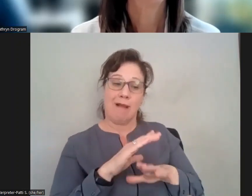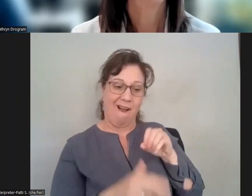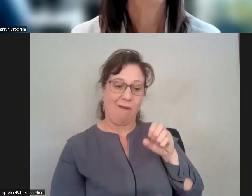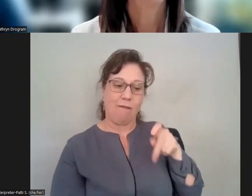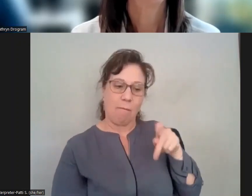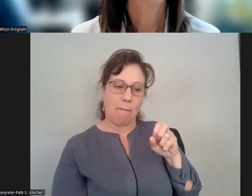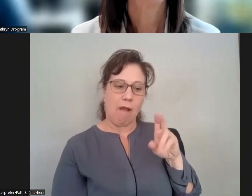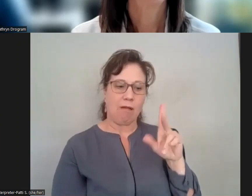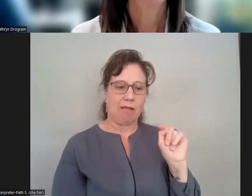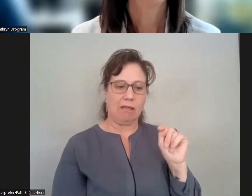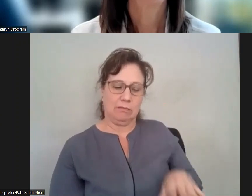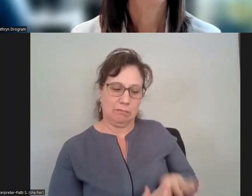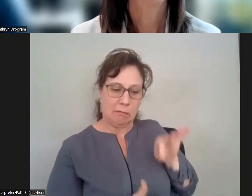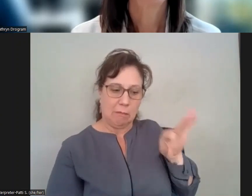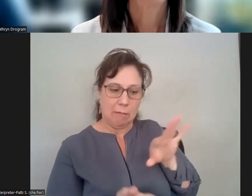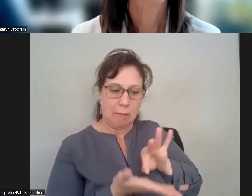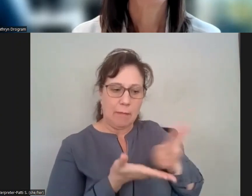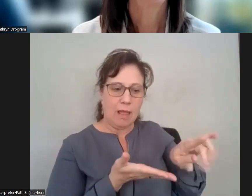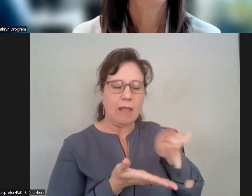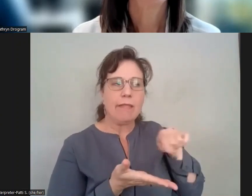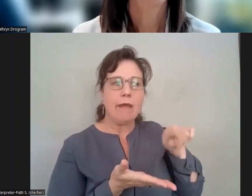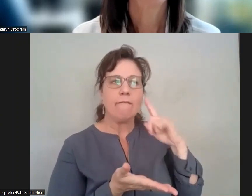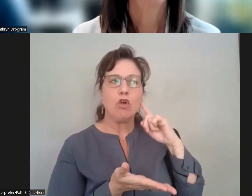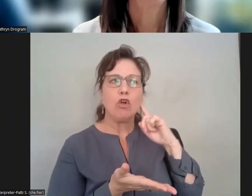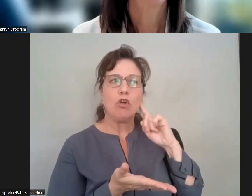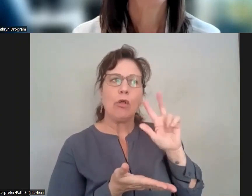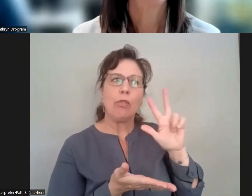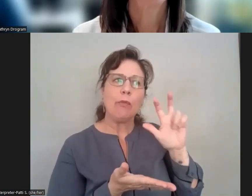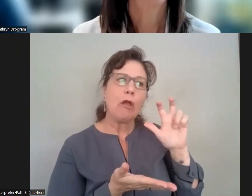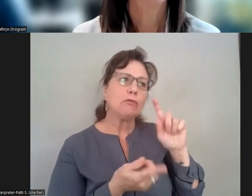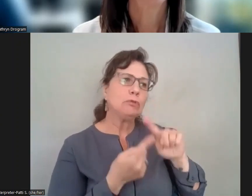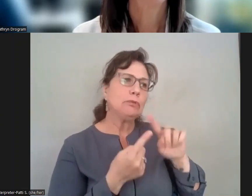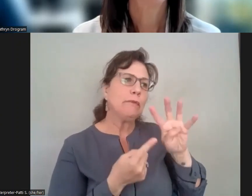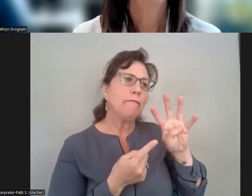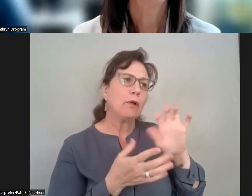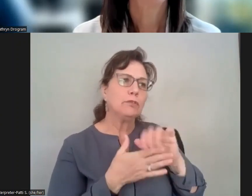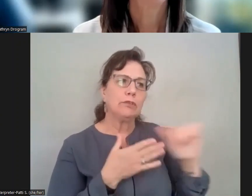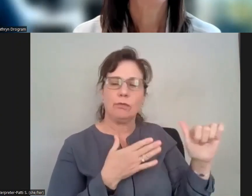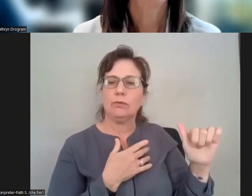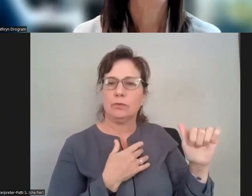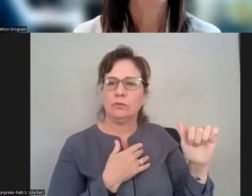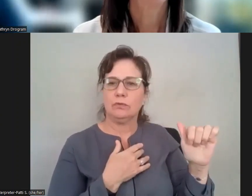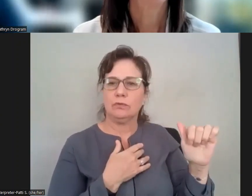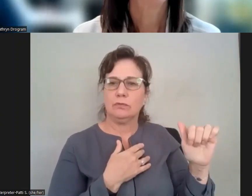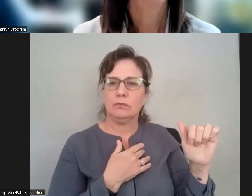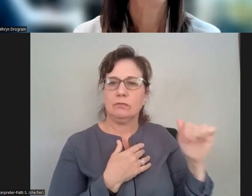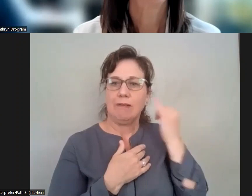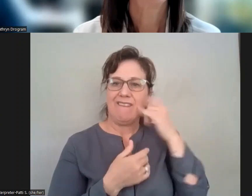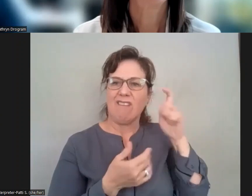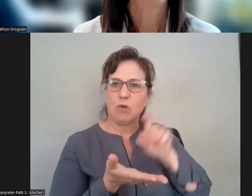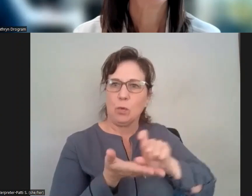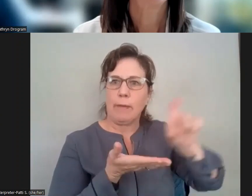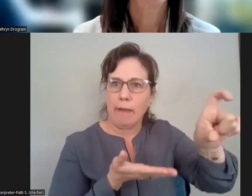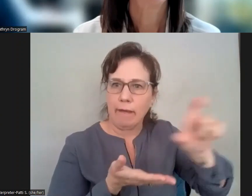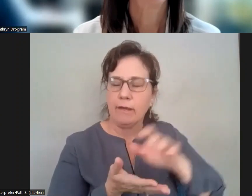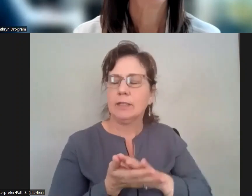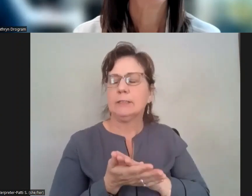kind of heard is somewhere in the neighborhood of $300 to $400. But again, that may